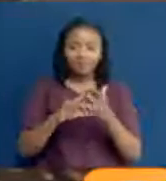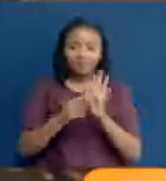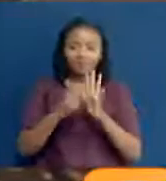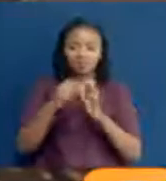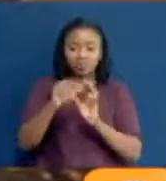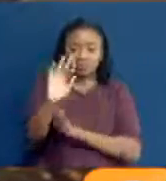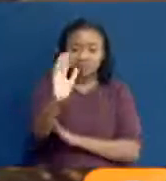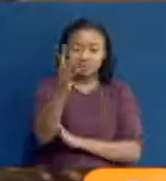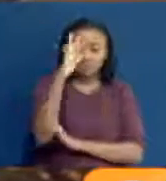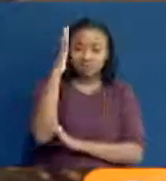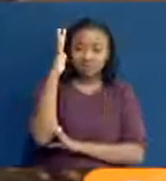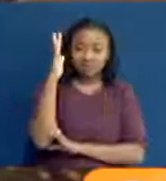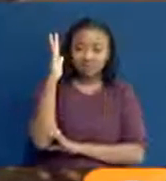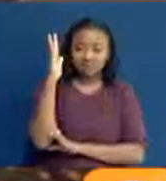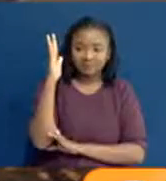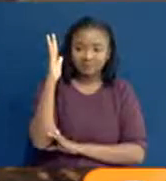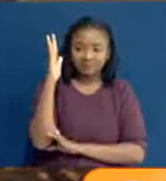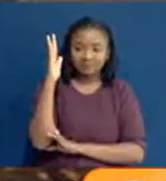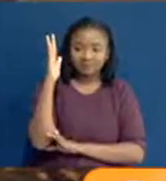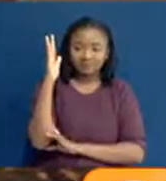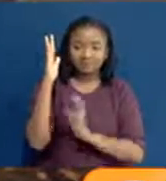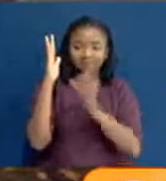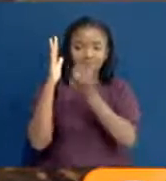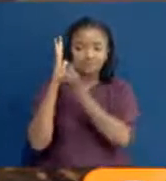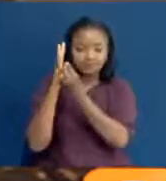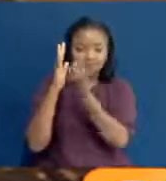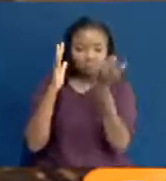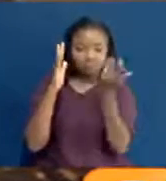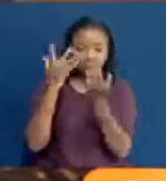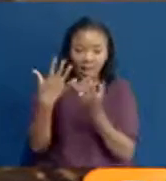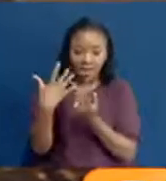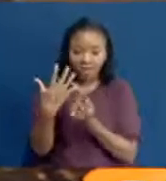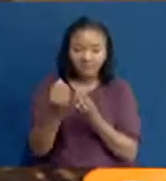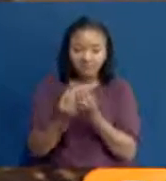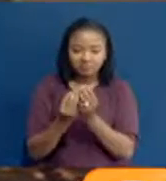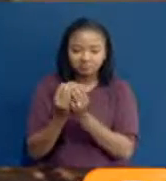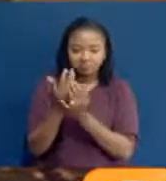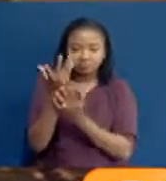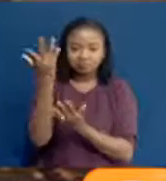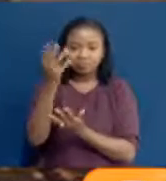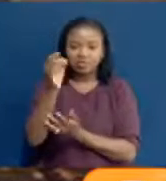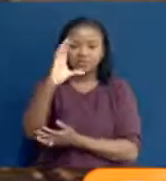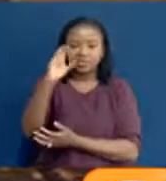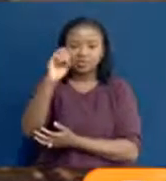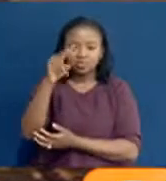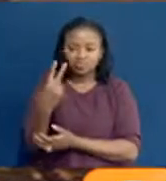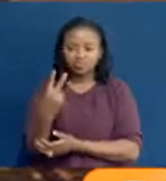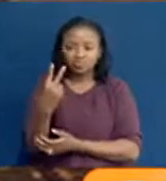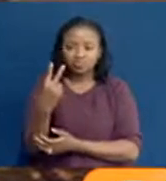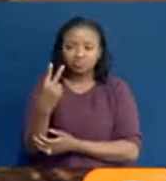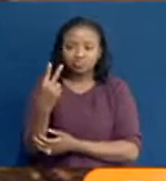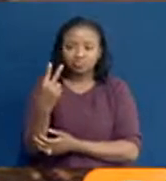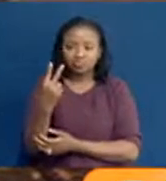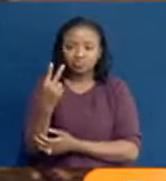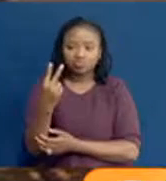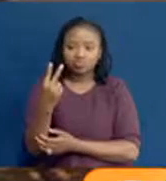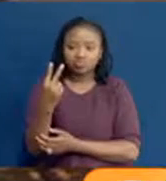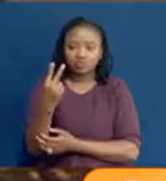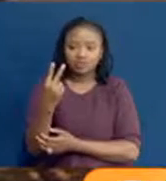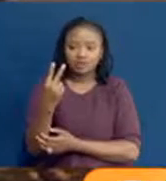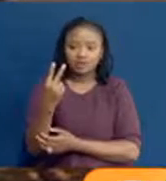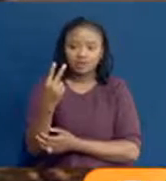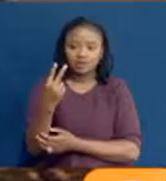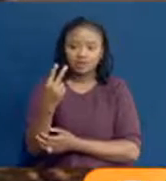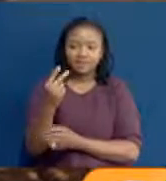tree, photosynthesis, removed CO2, and sequester it underneath the ground. That is removal. Avoid